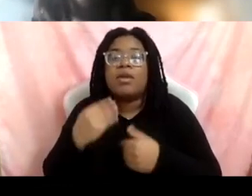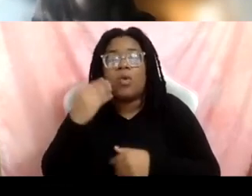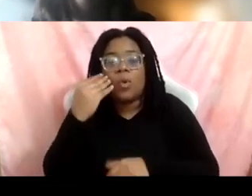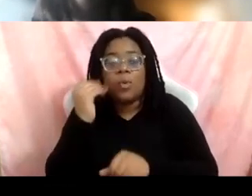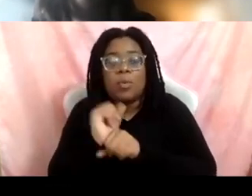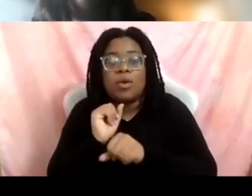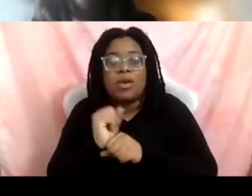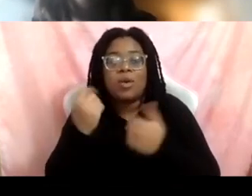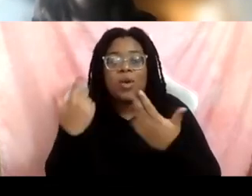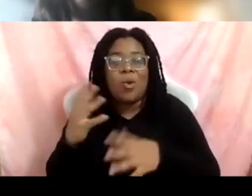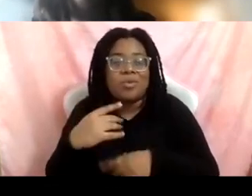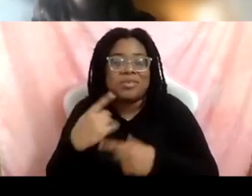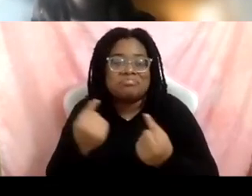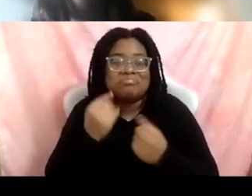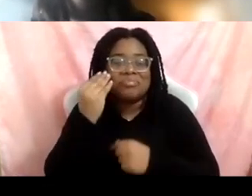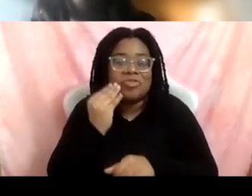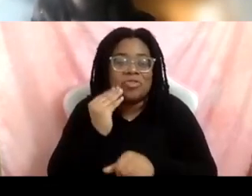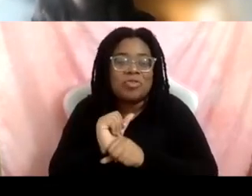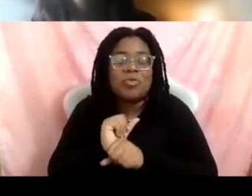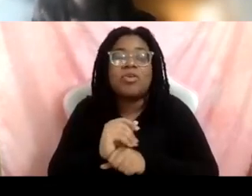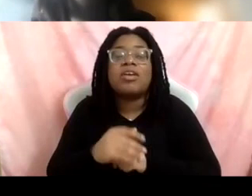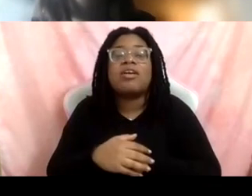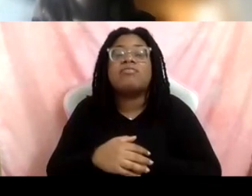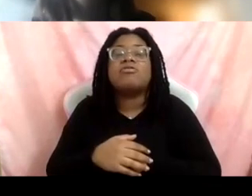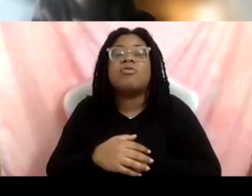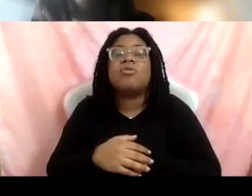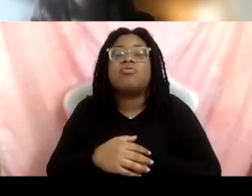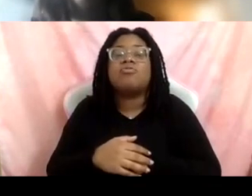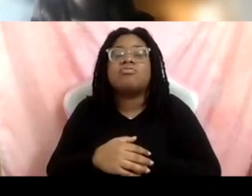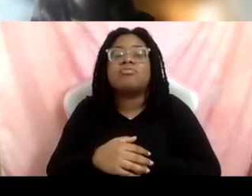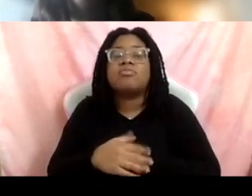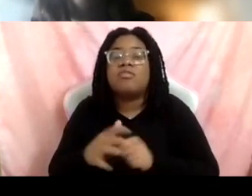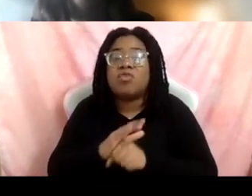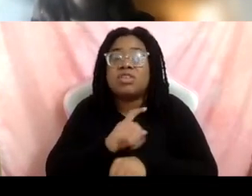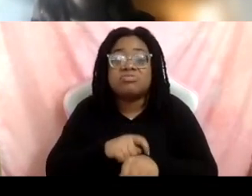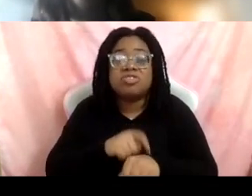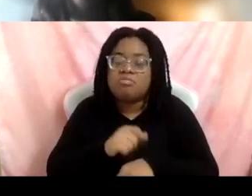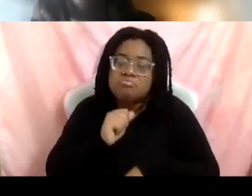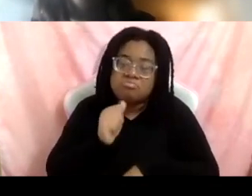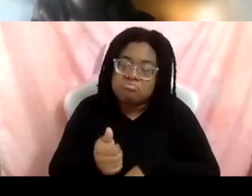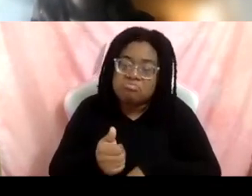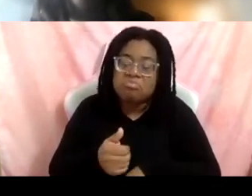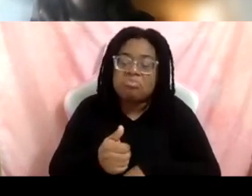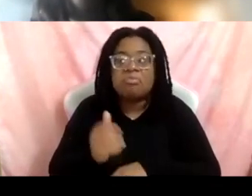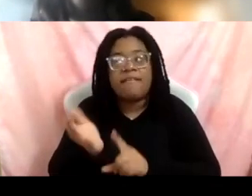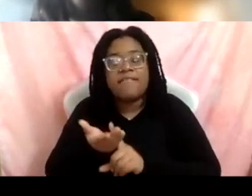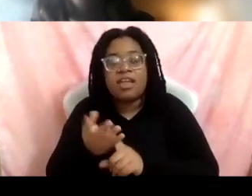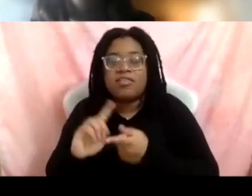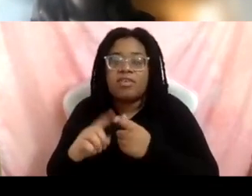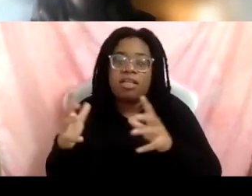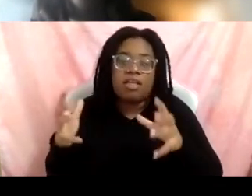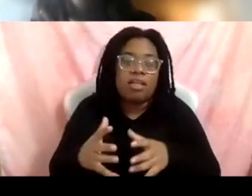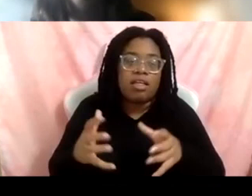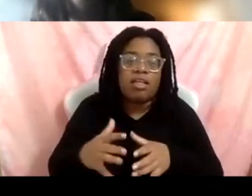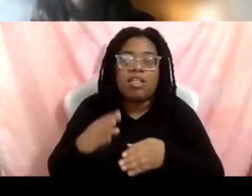done my homework. So rather than like working a full-time job and then having to convince friends to get together on the